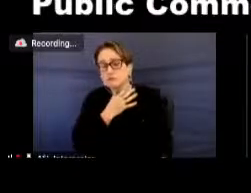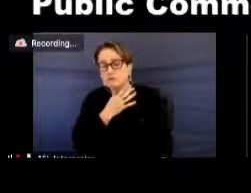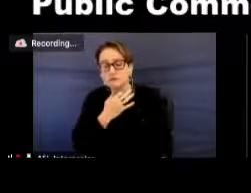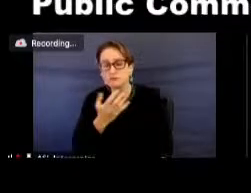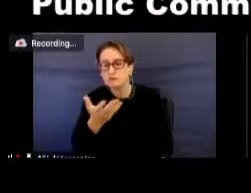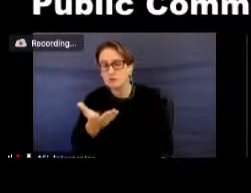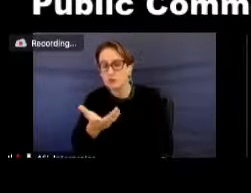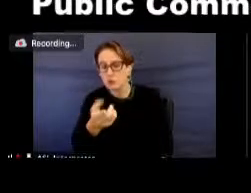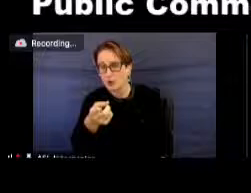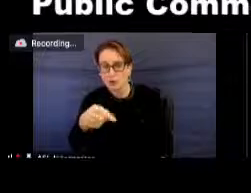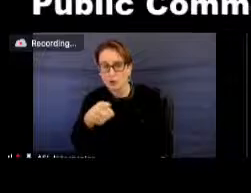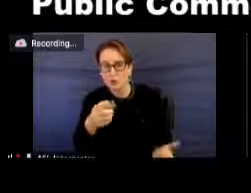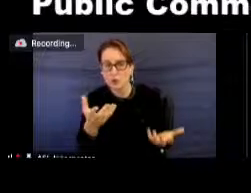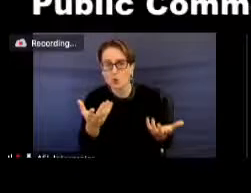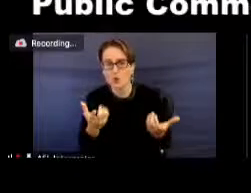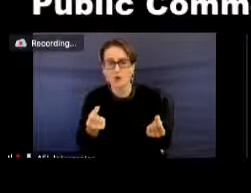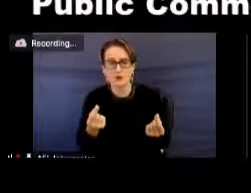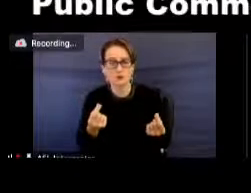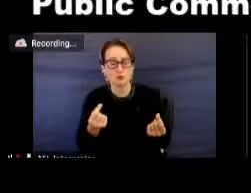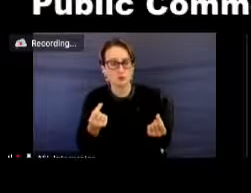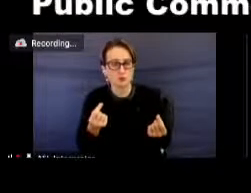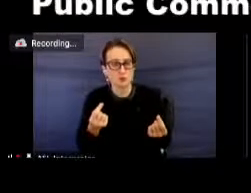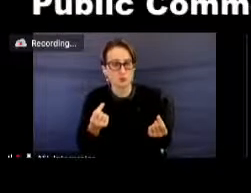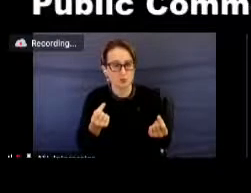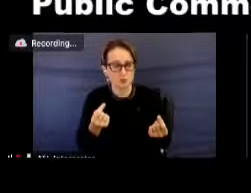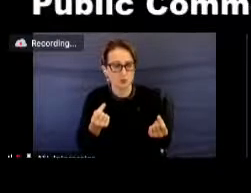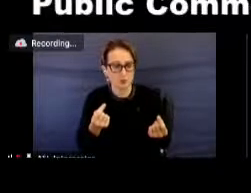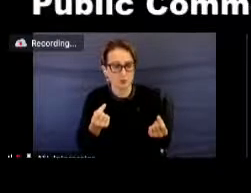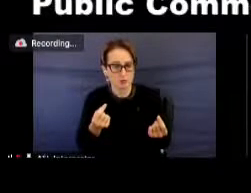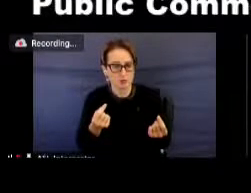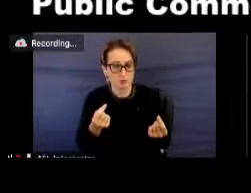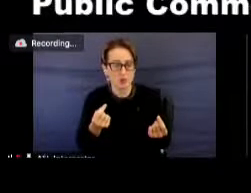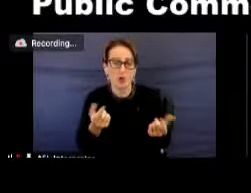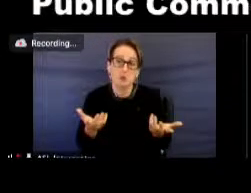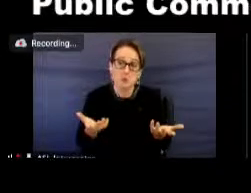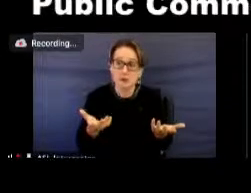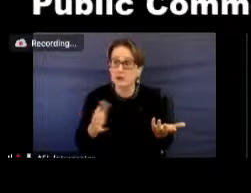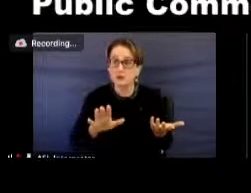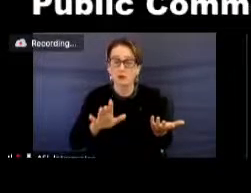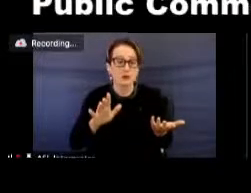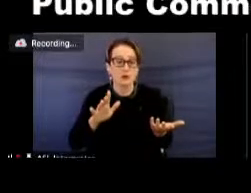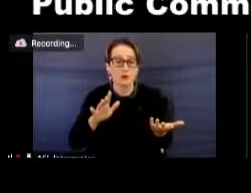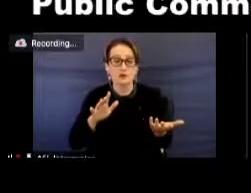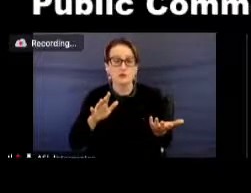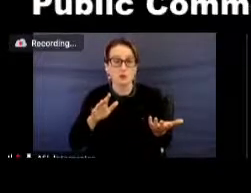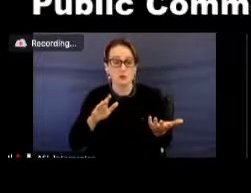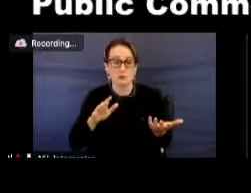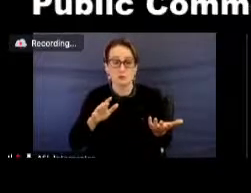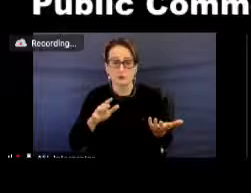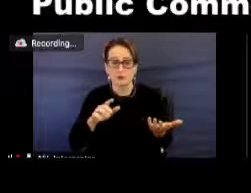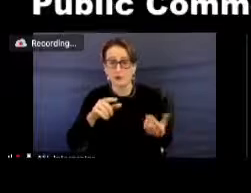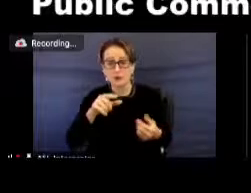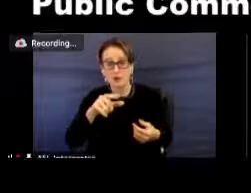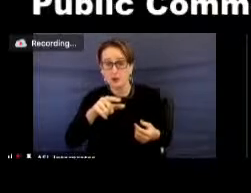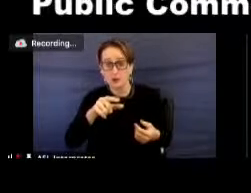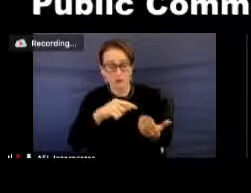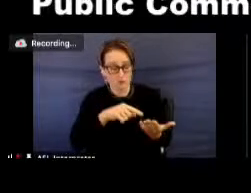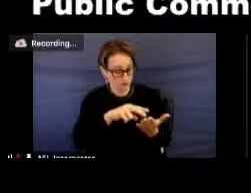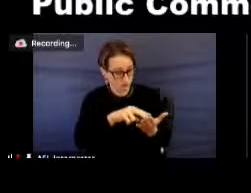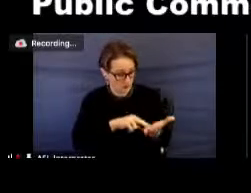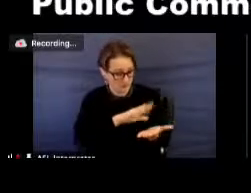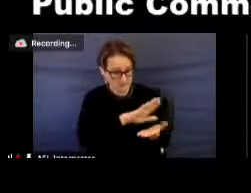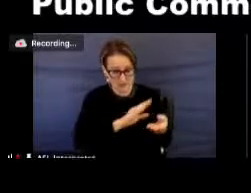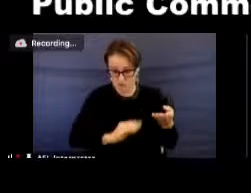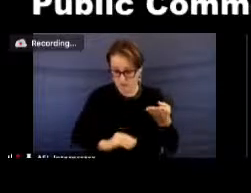like to do as sort of a pathway. Whether you come up with different counters, for example, that's